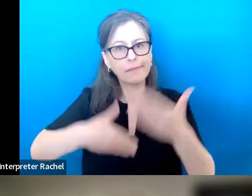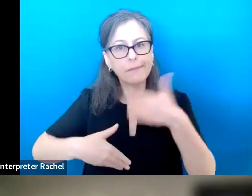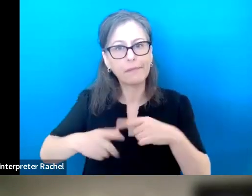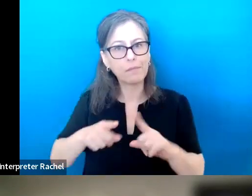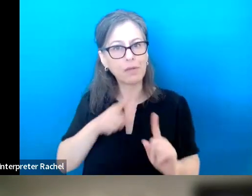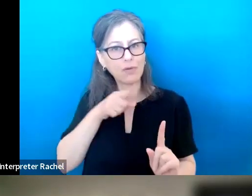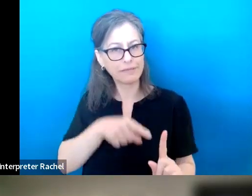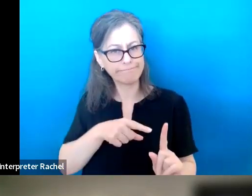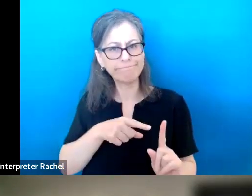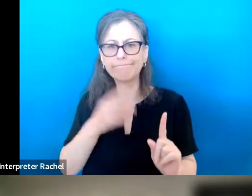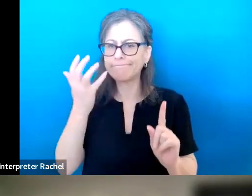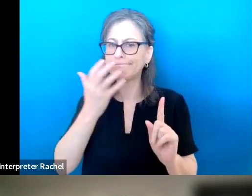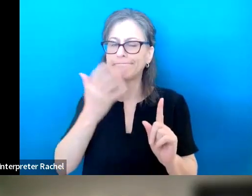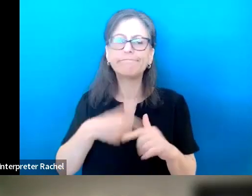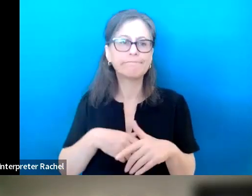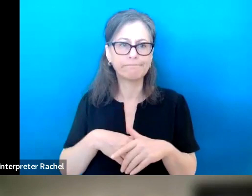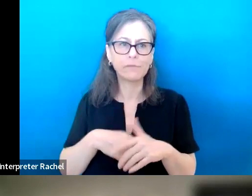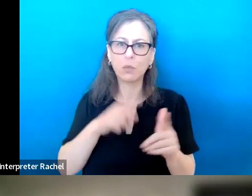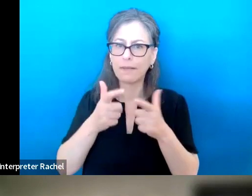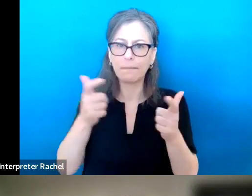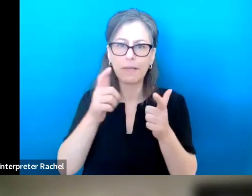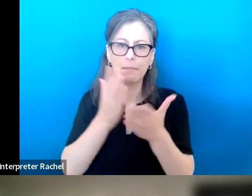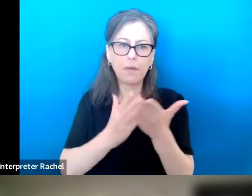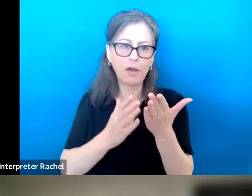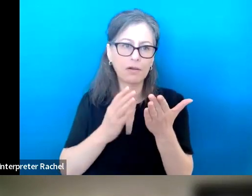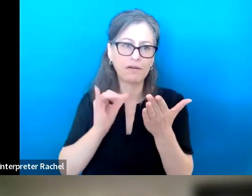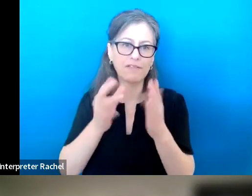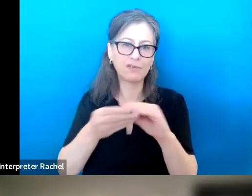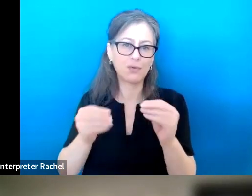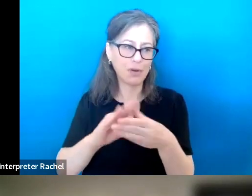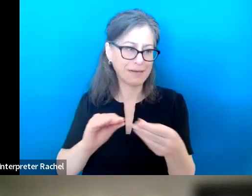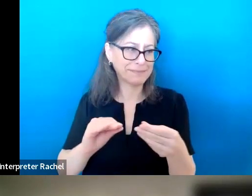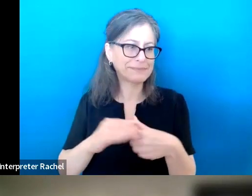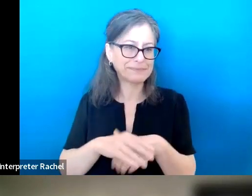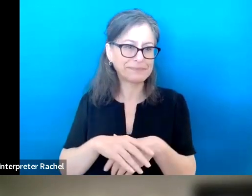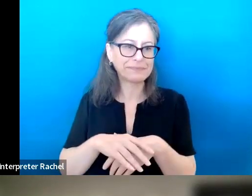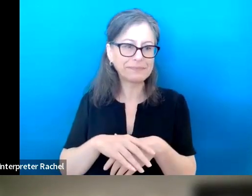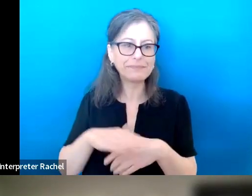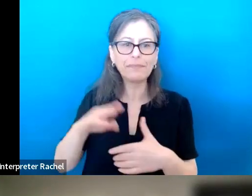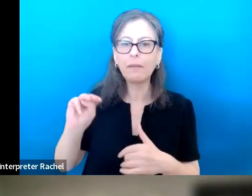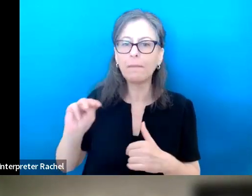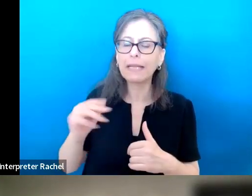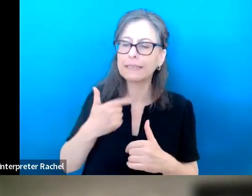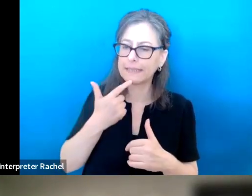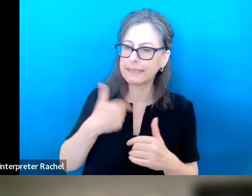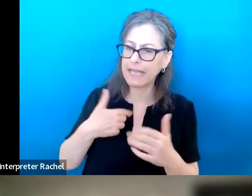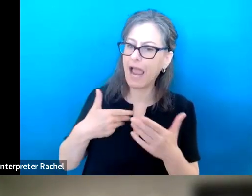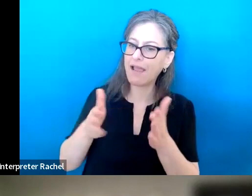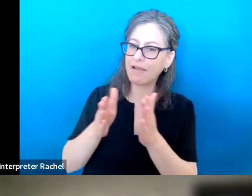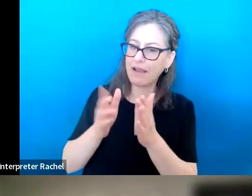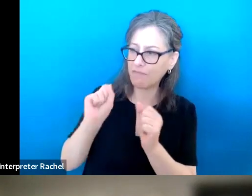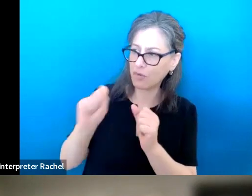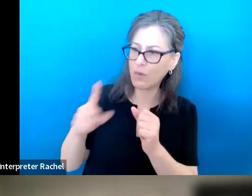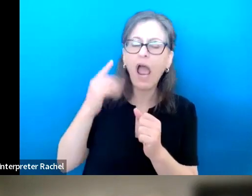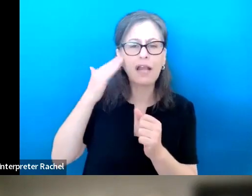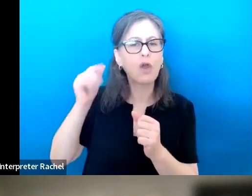such a big part in the story. So I have a question for you. So I know that she has